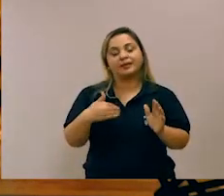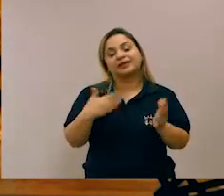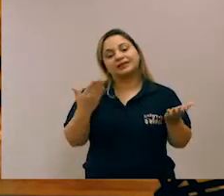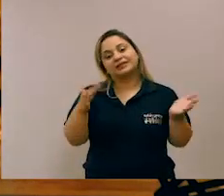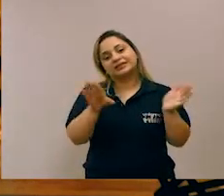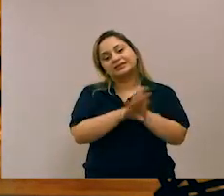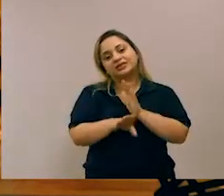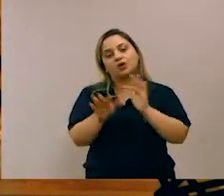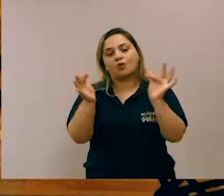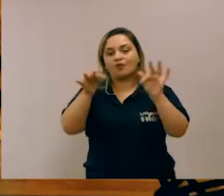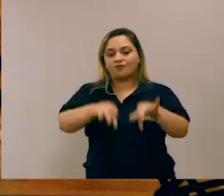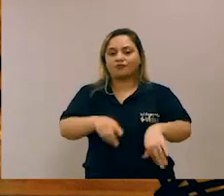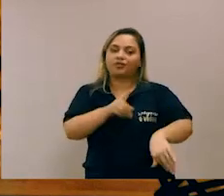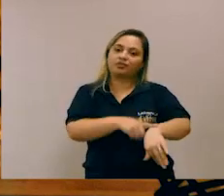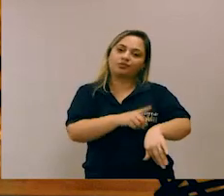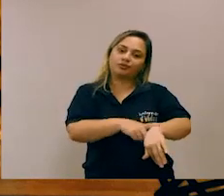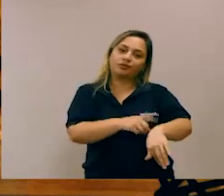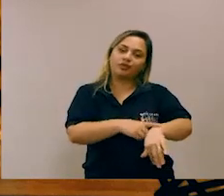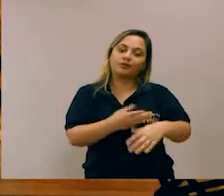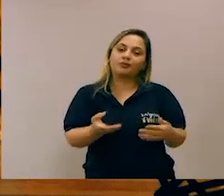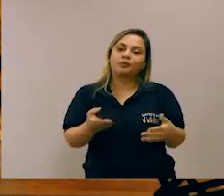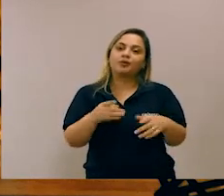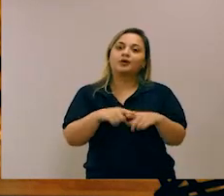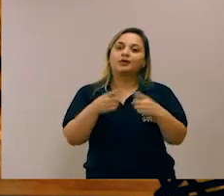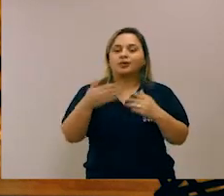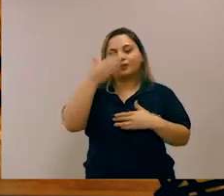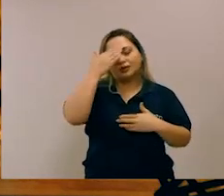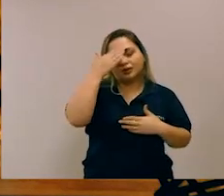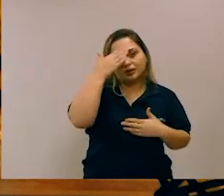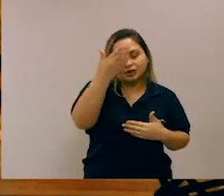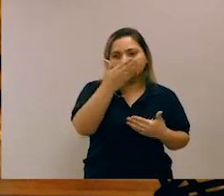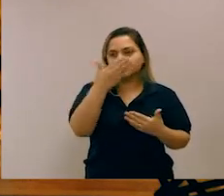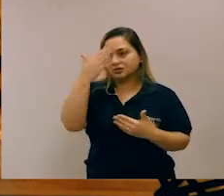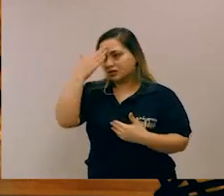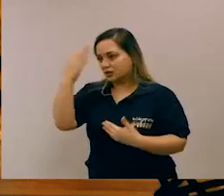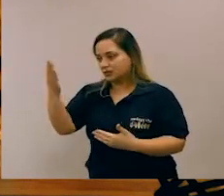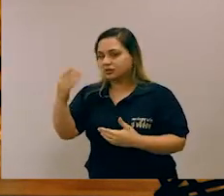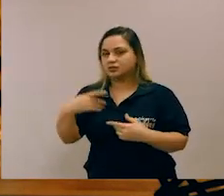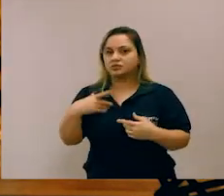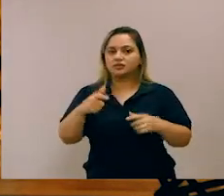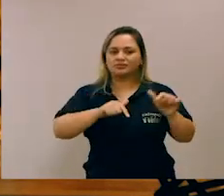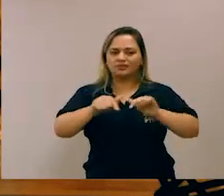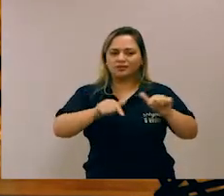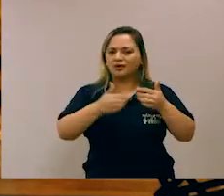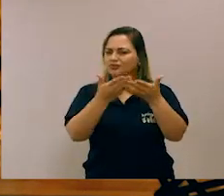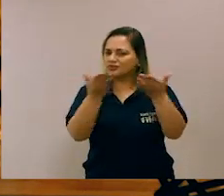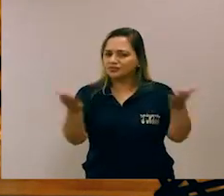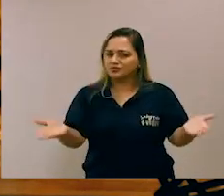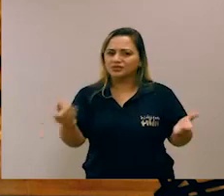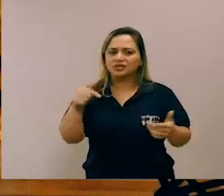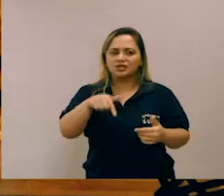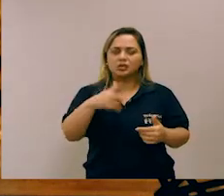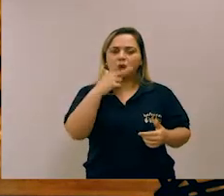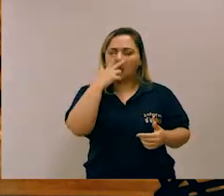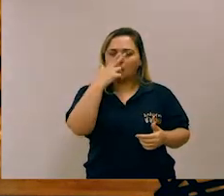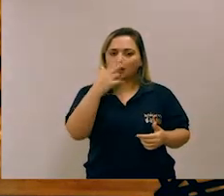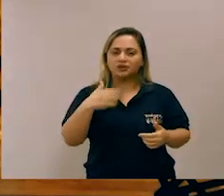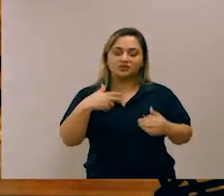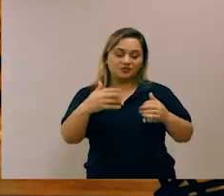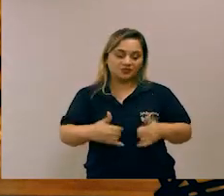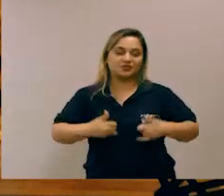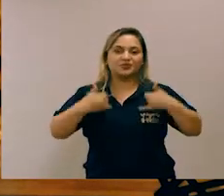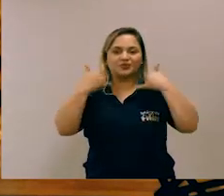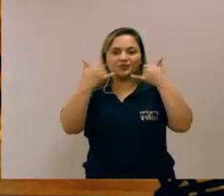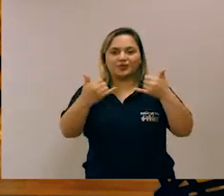is the end of our time. So thank you very much, Tenant and